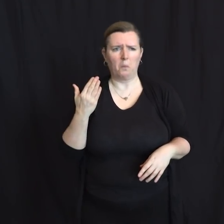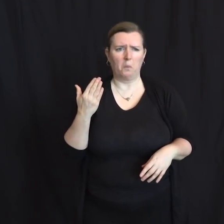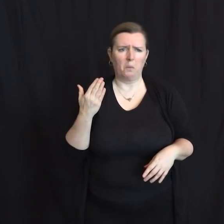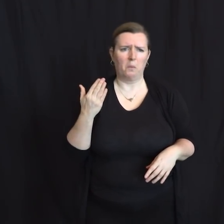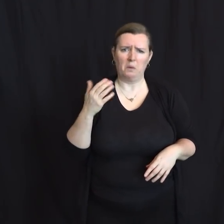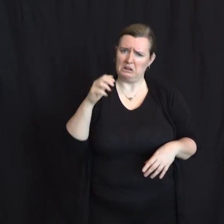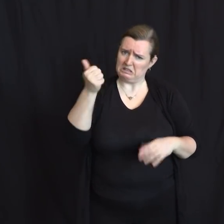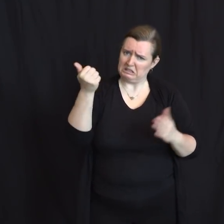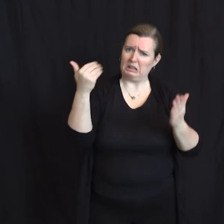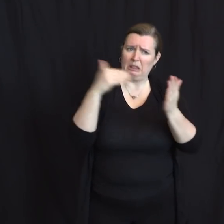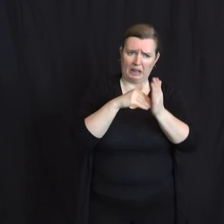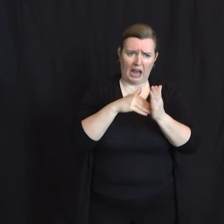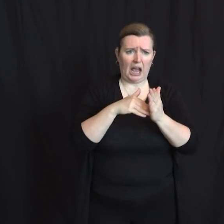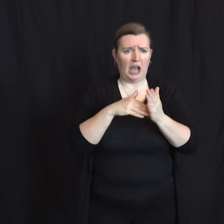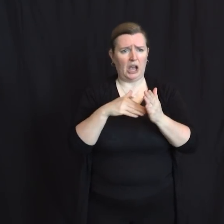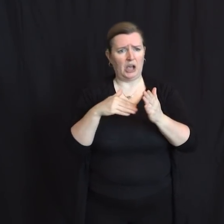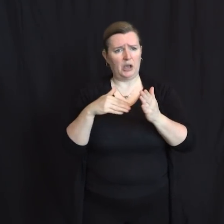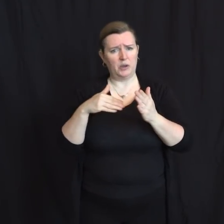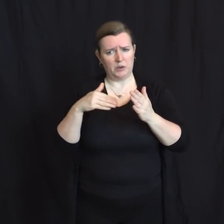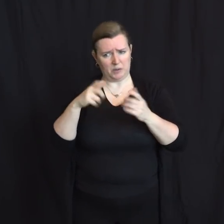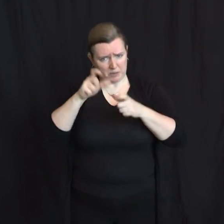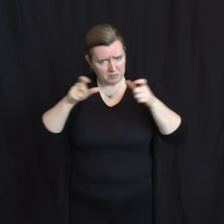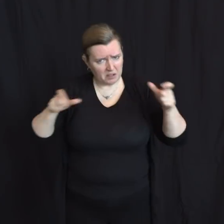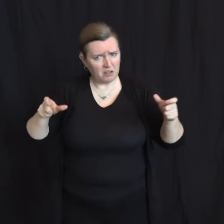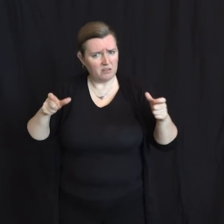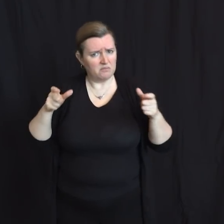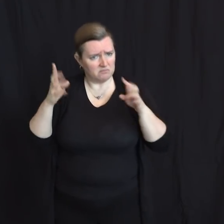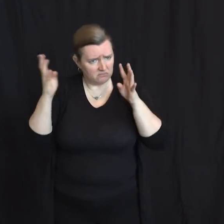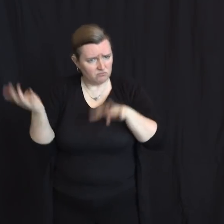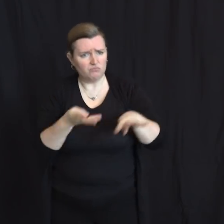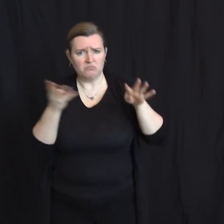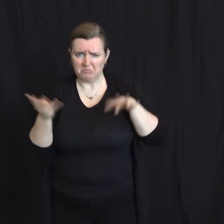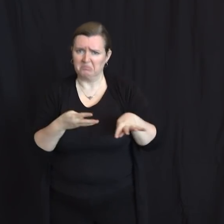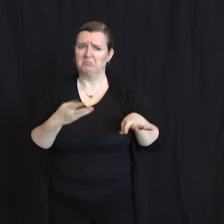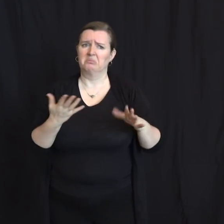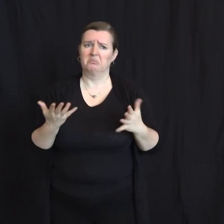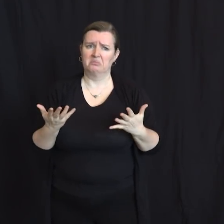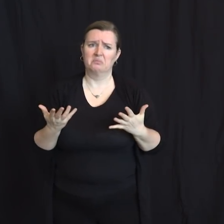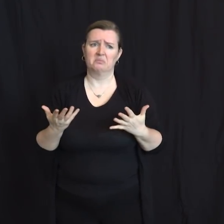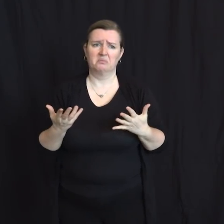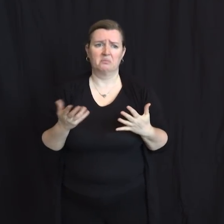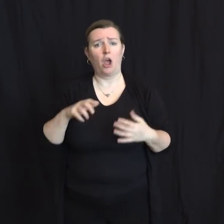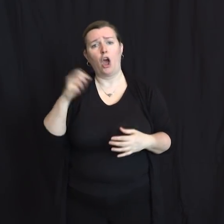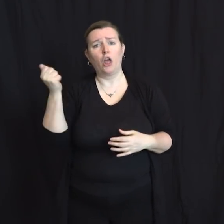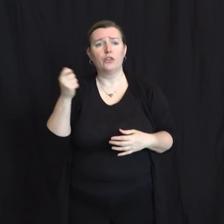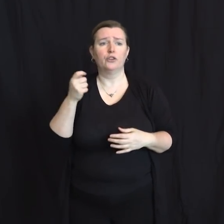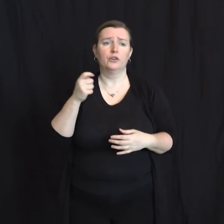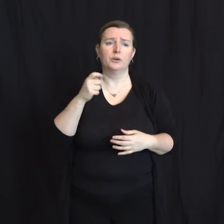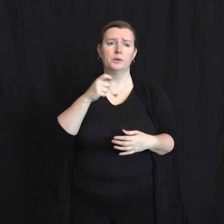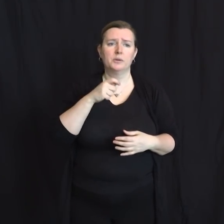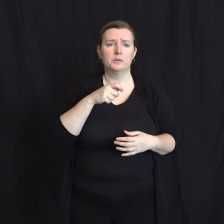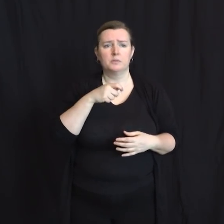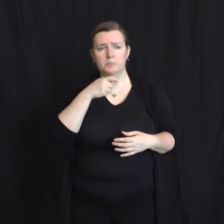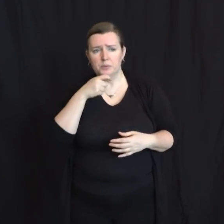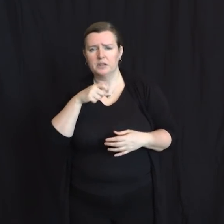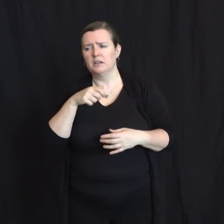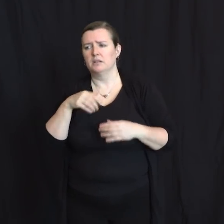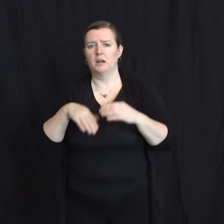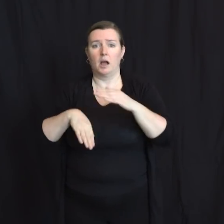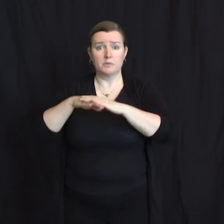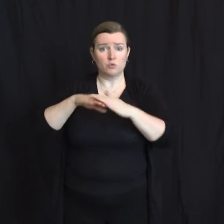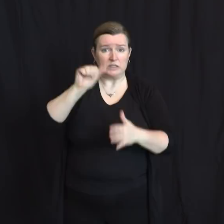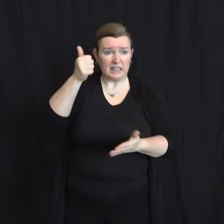10,000 next week? I mean, I know Elise asked, when are we going to reach 10,000? You said next week. When are we going to